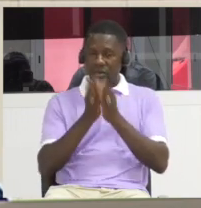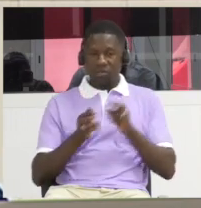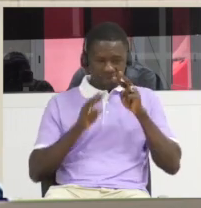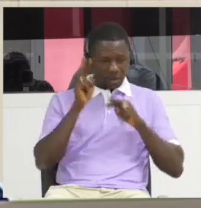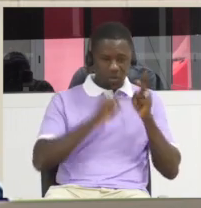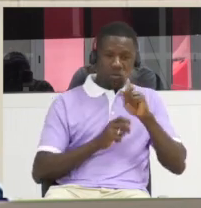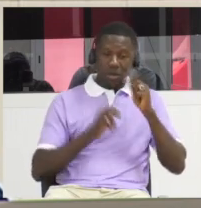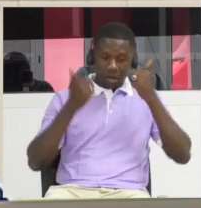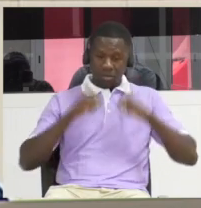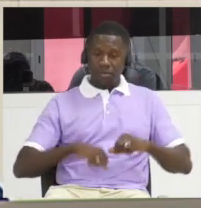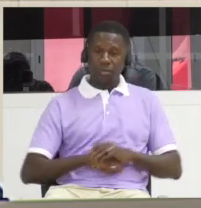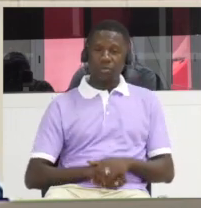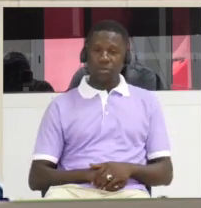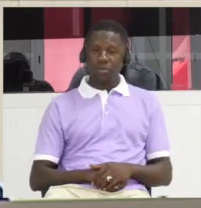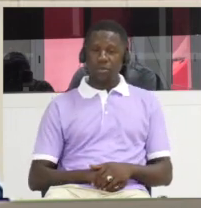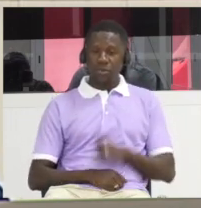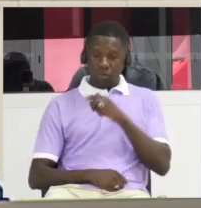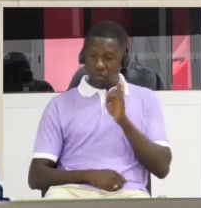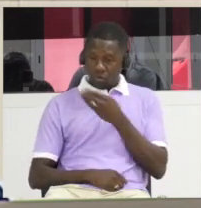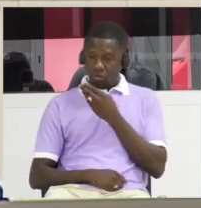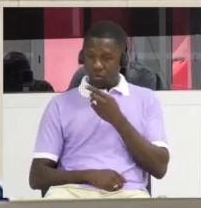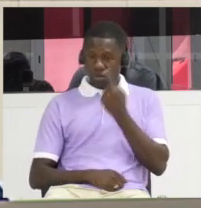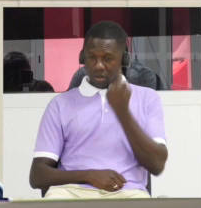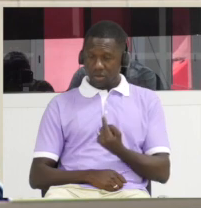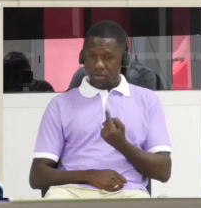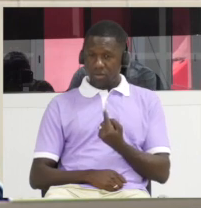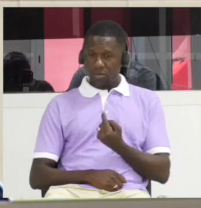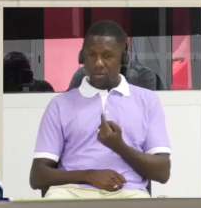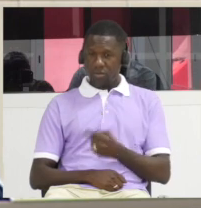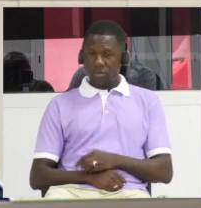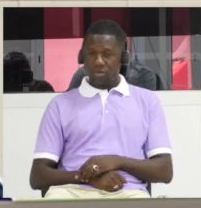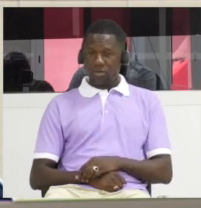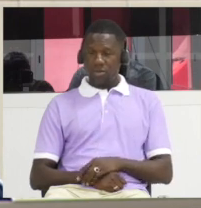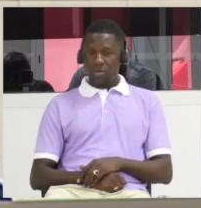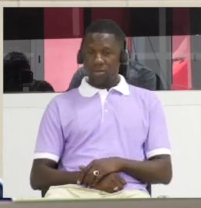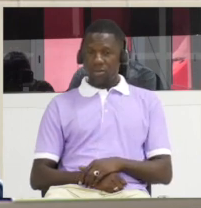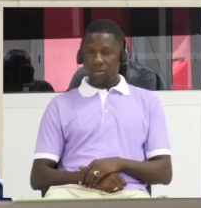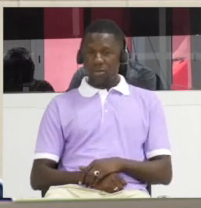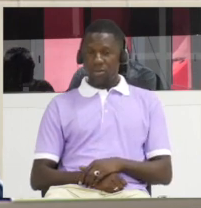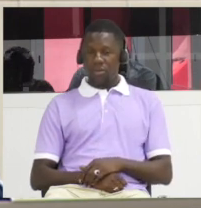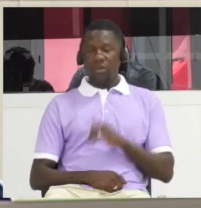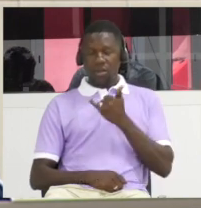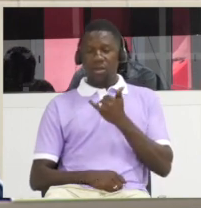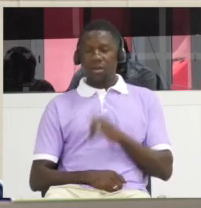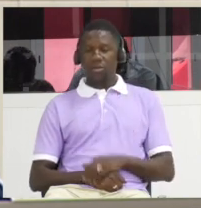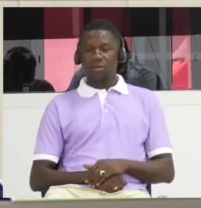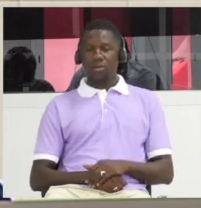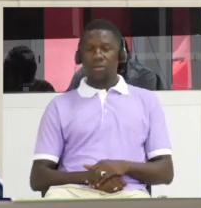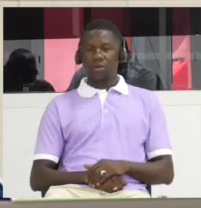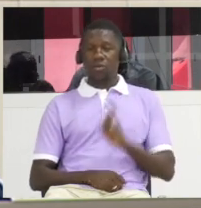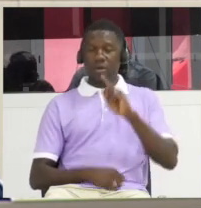going on. Did you go alone? To the vessel? Yes. Yeah. And what happened when you